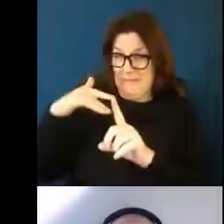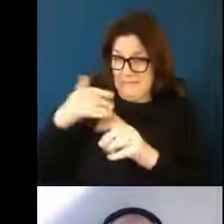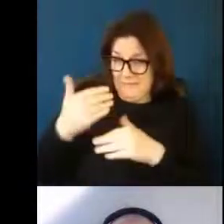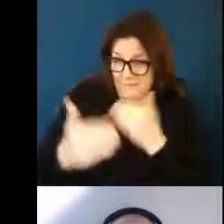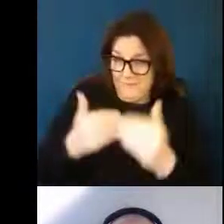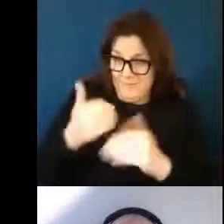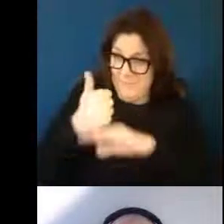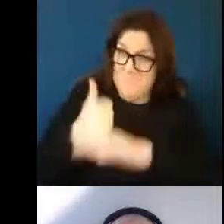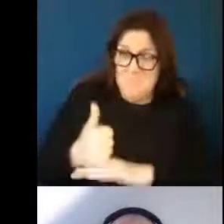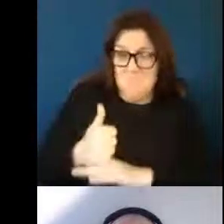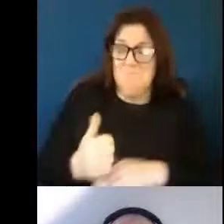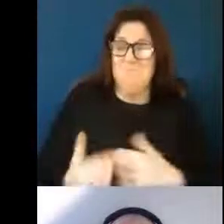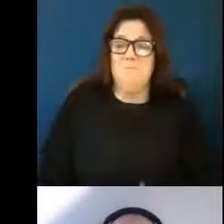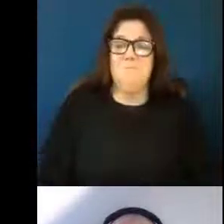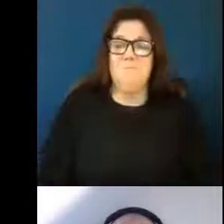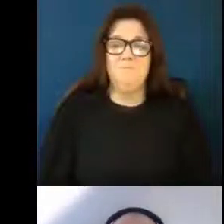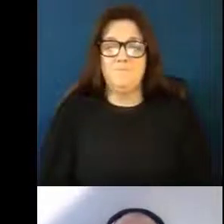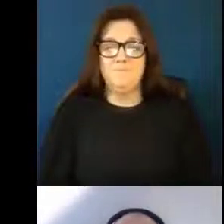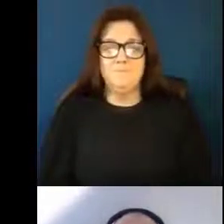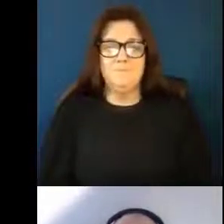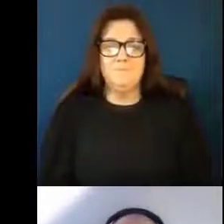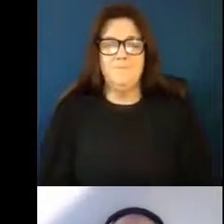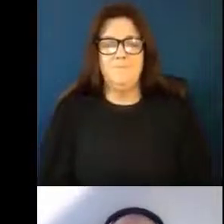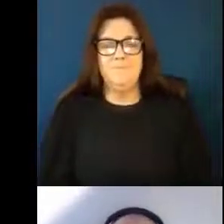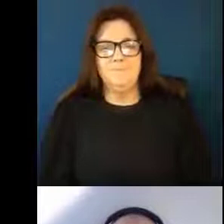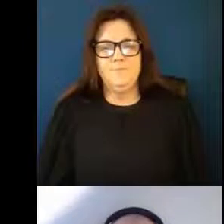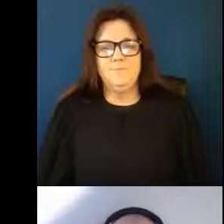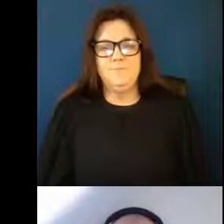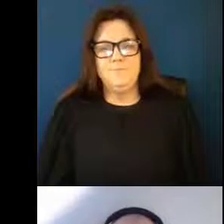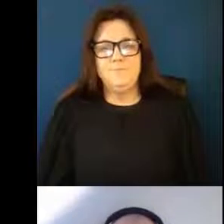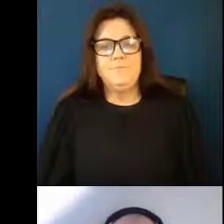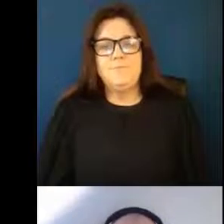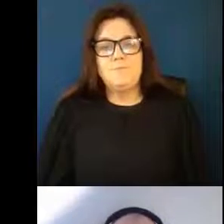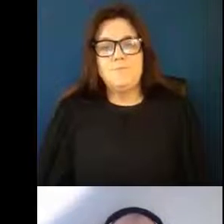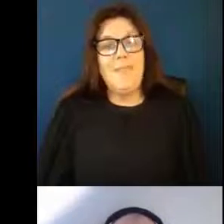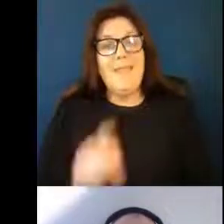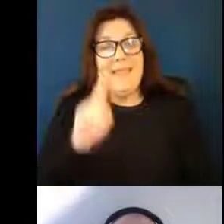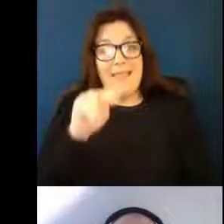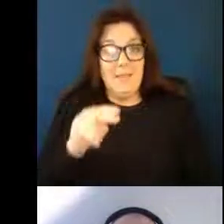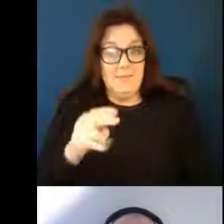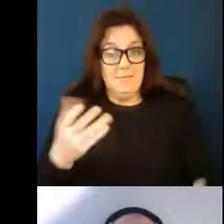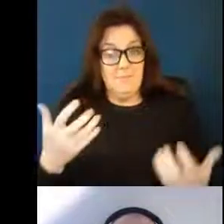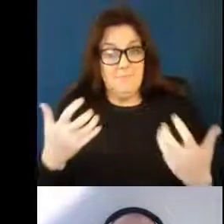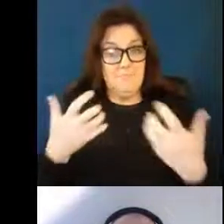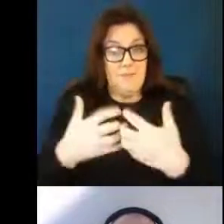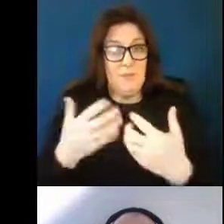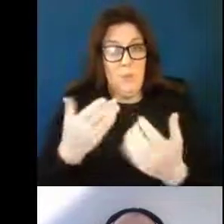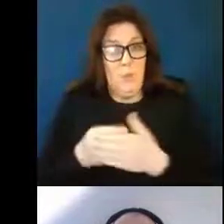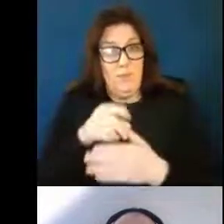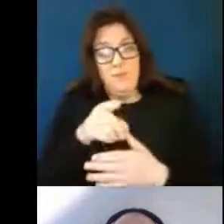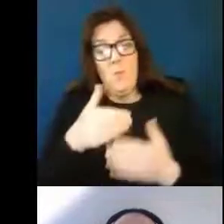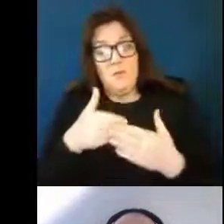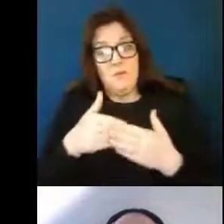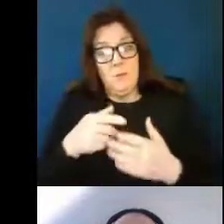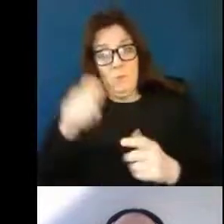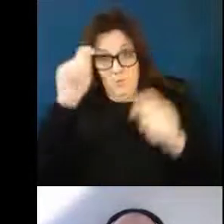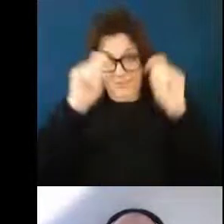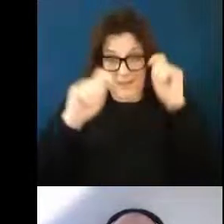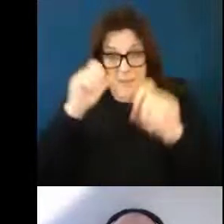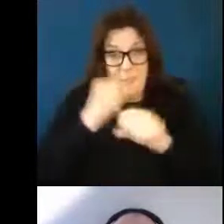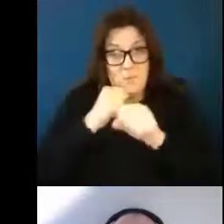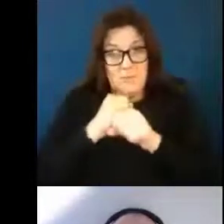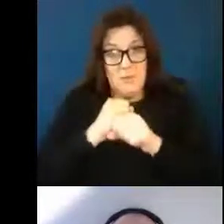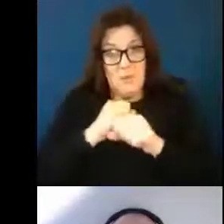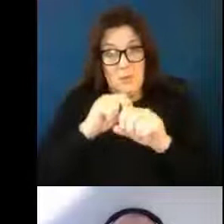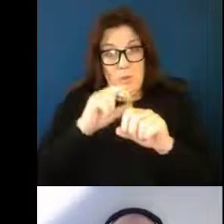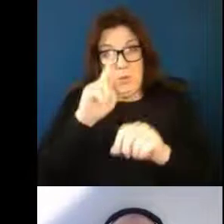then this can be complemented because when you reflect on the nature of universal design